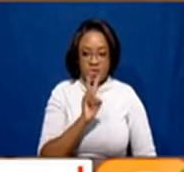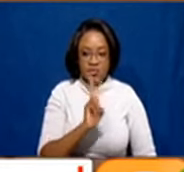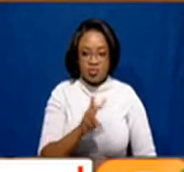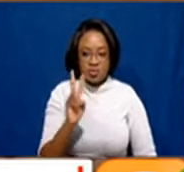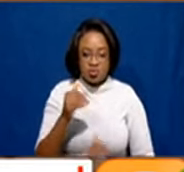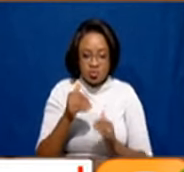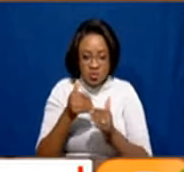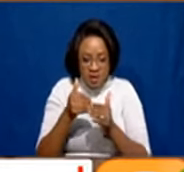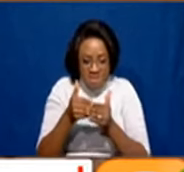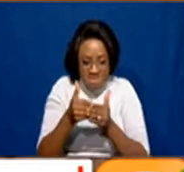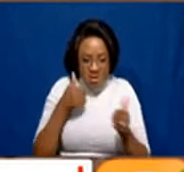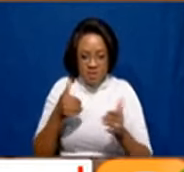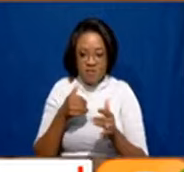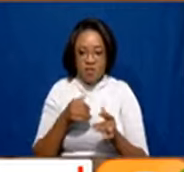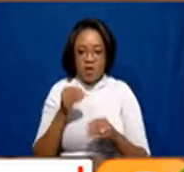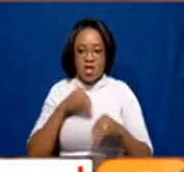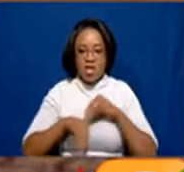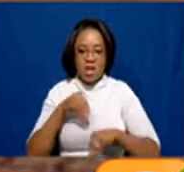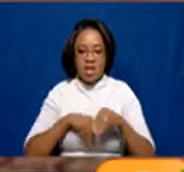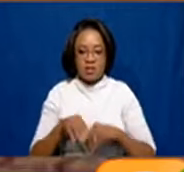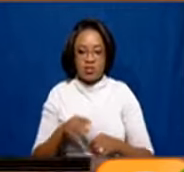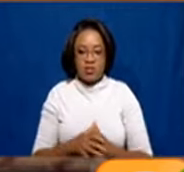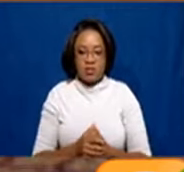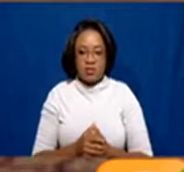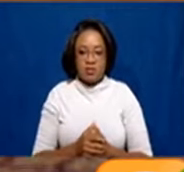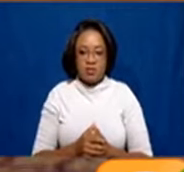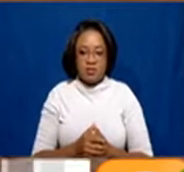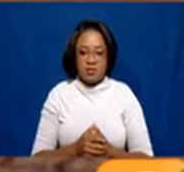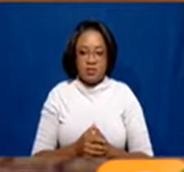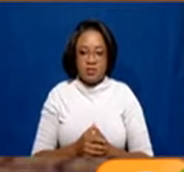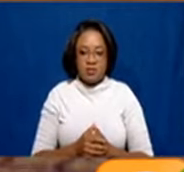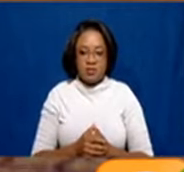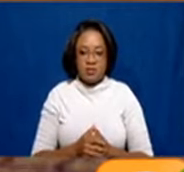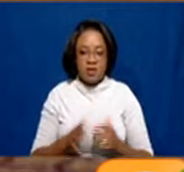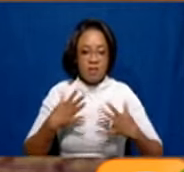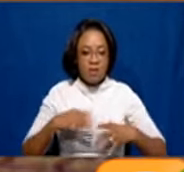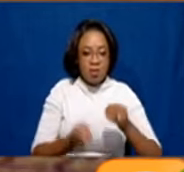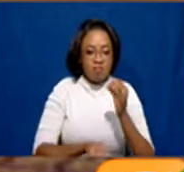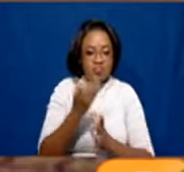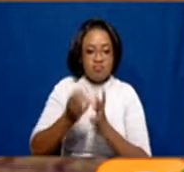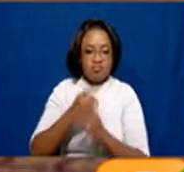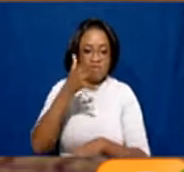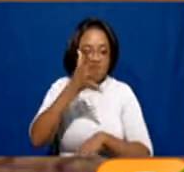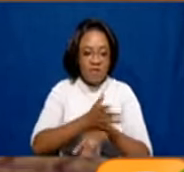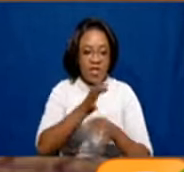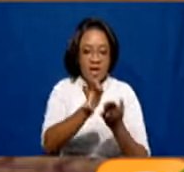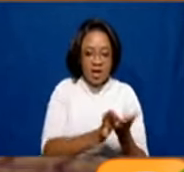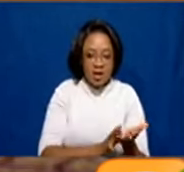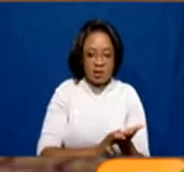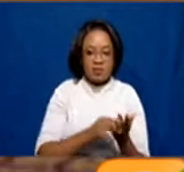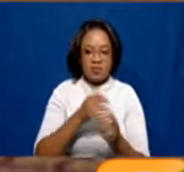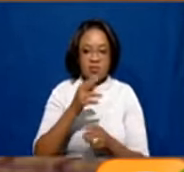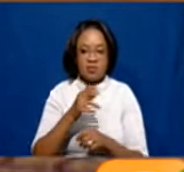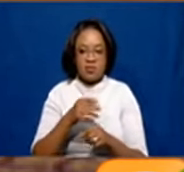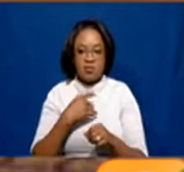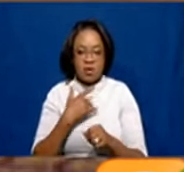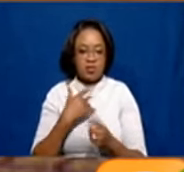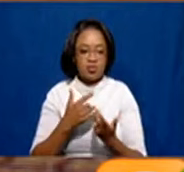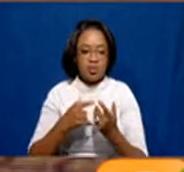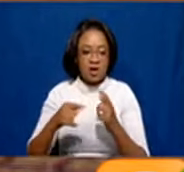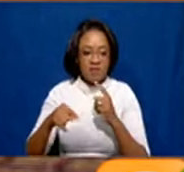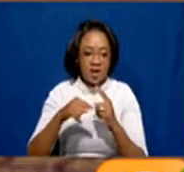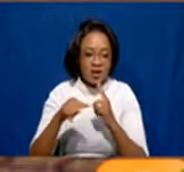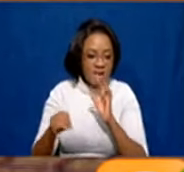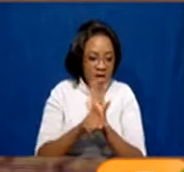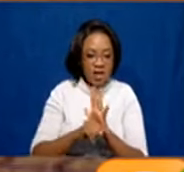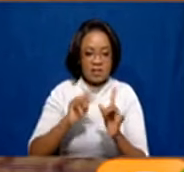the elections. And I think some people had started forming fake accounts with my name, trying to push a negative political perception.